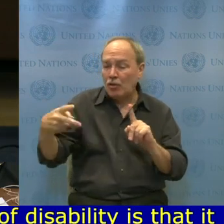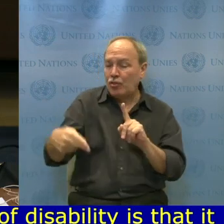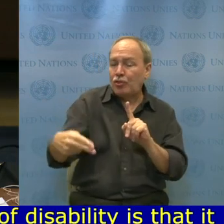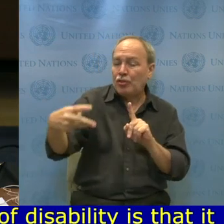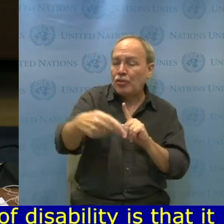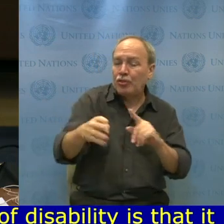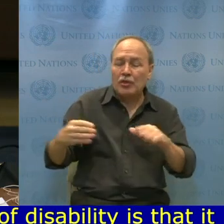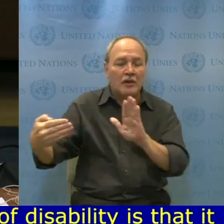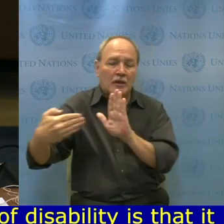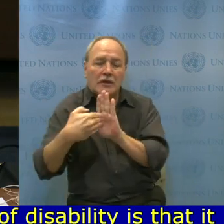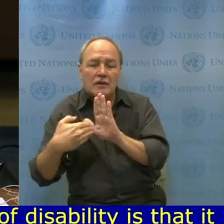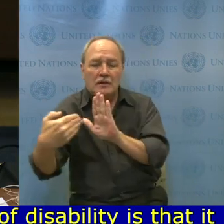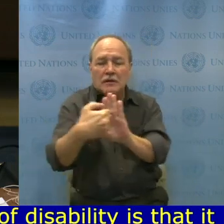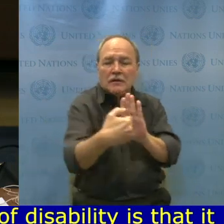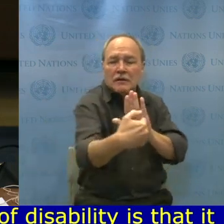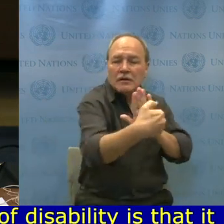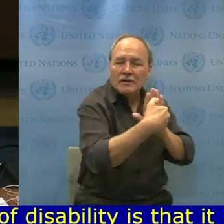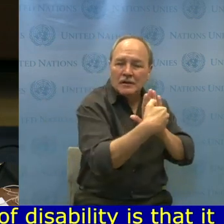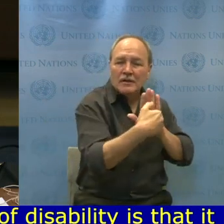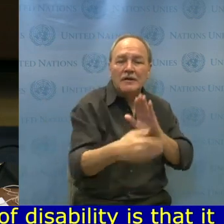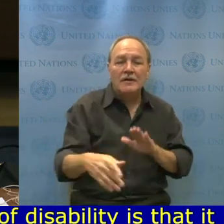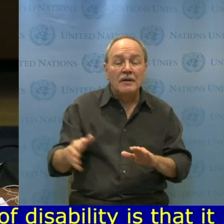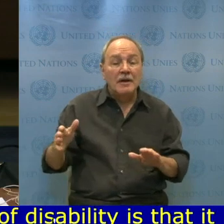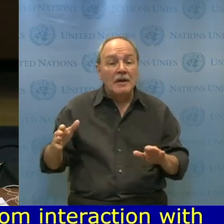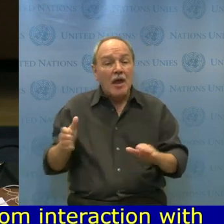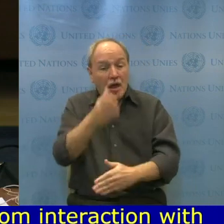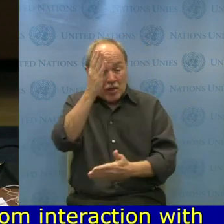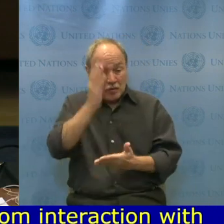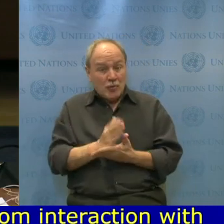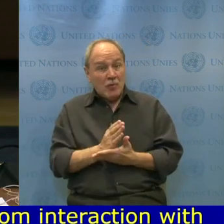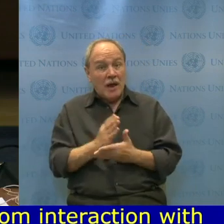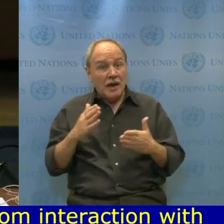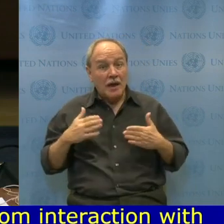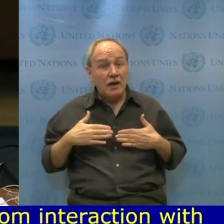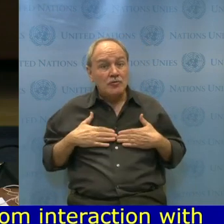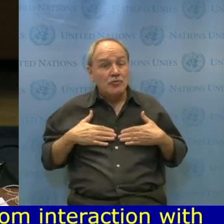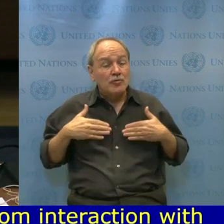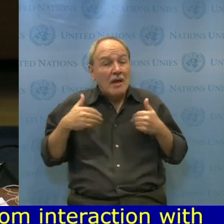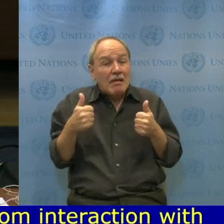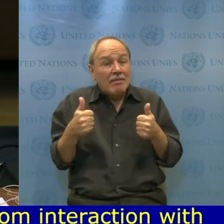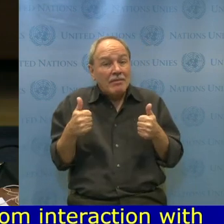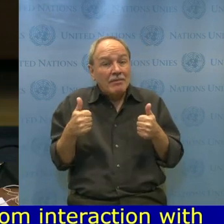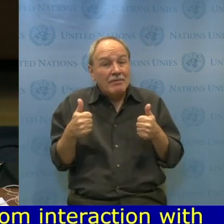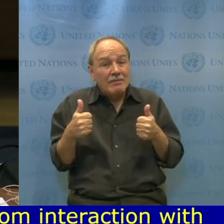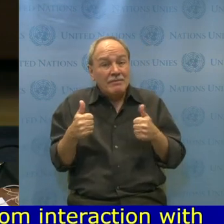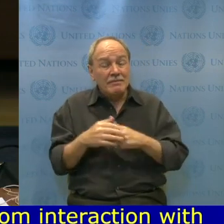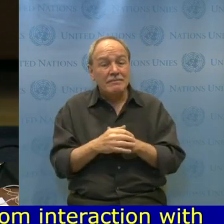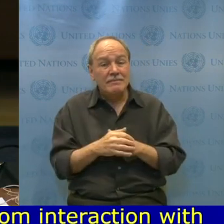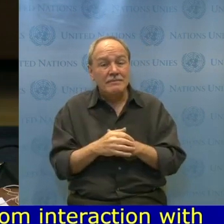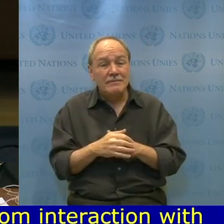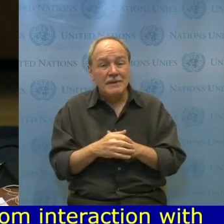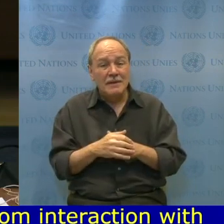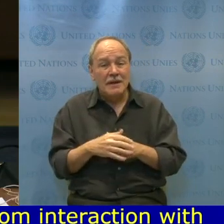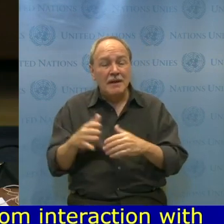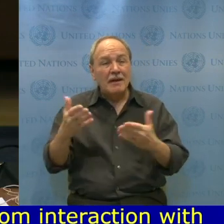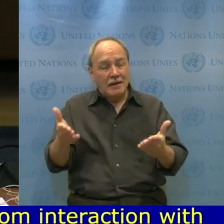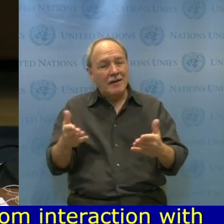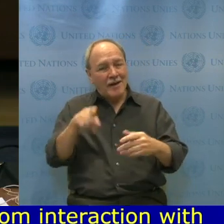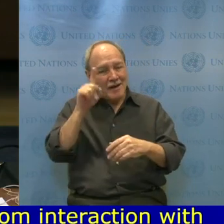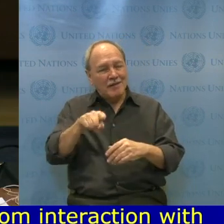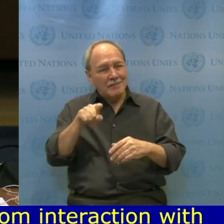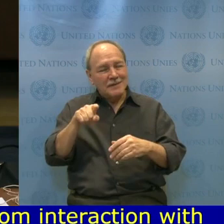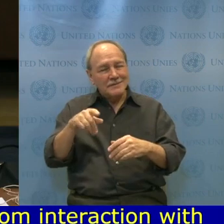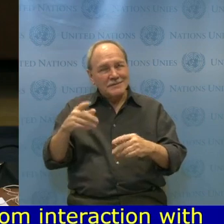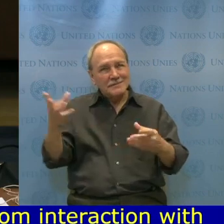to health just in the margin of this important change of paradigm, because in this